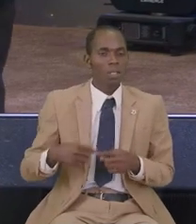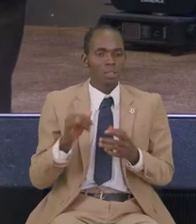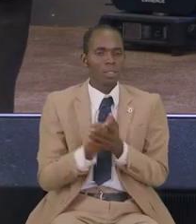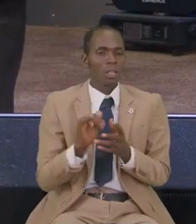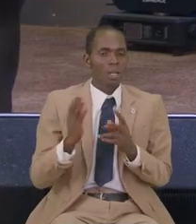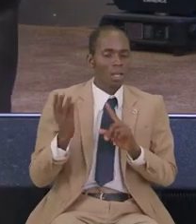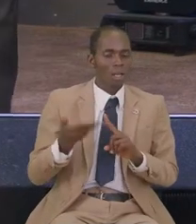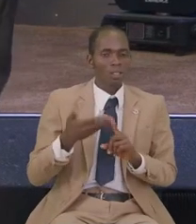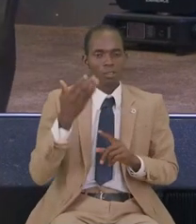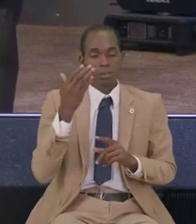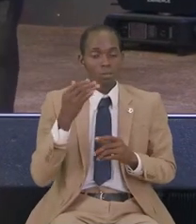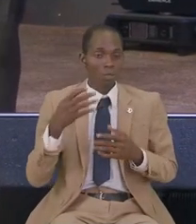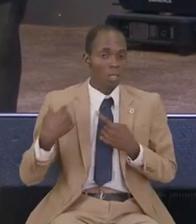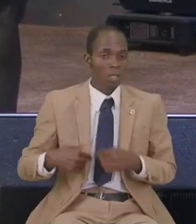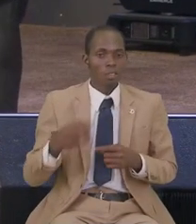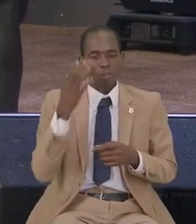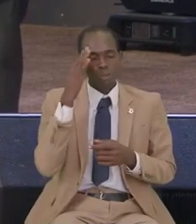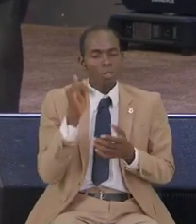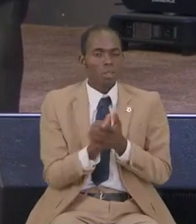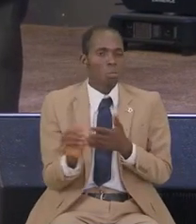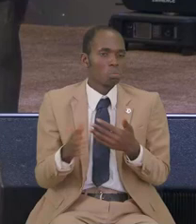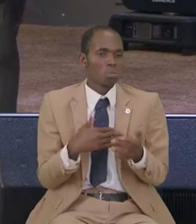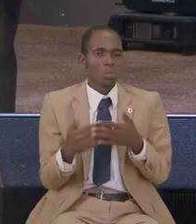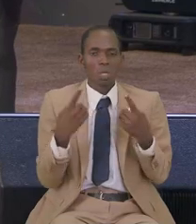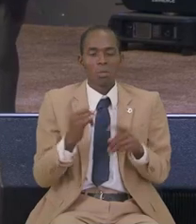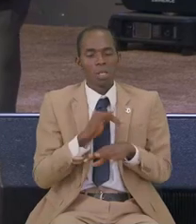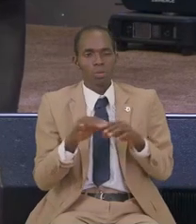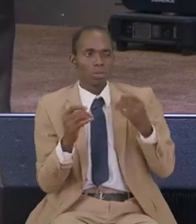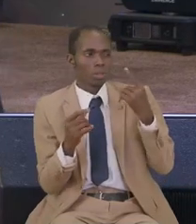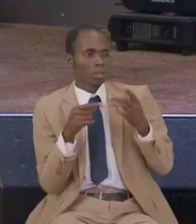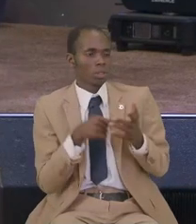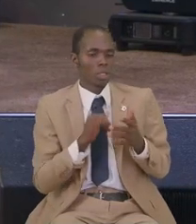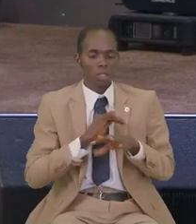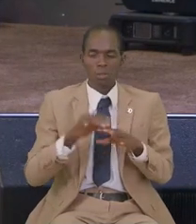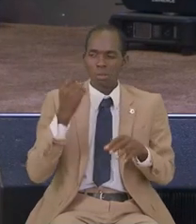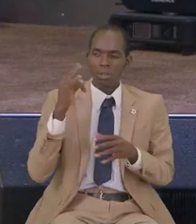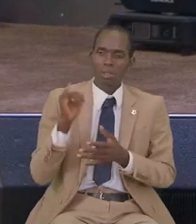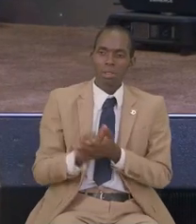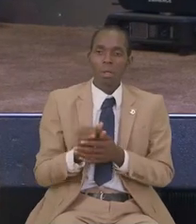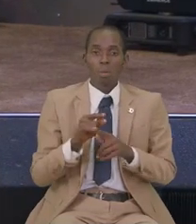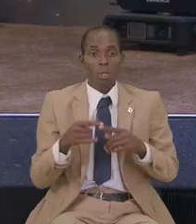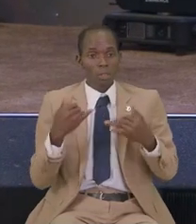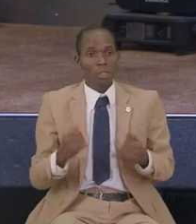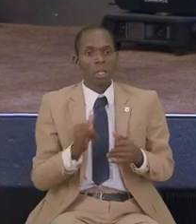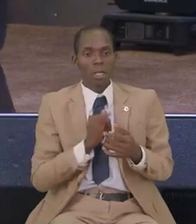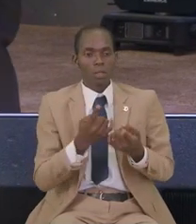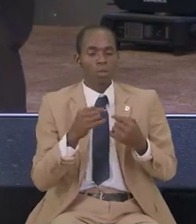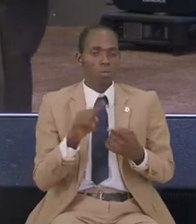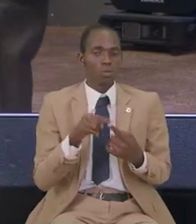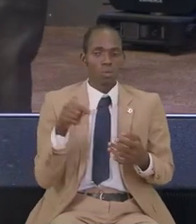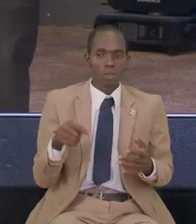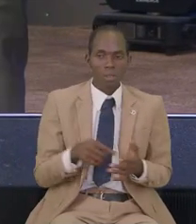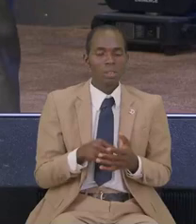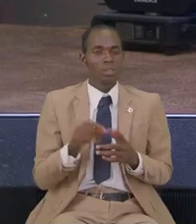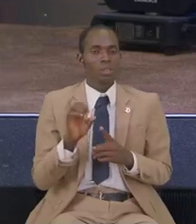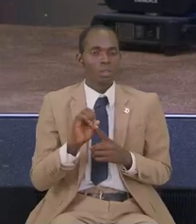that whatever happens, I don't understand this, I don't understand that, but now I come to this situation